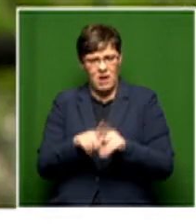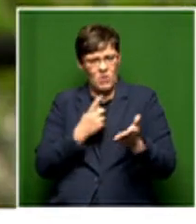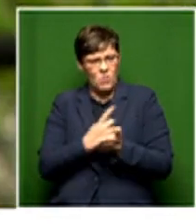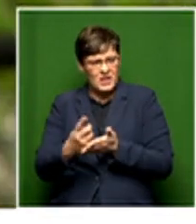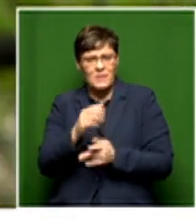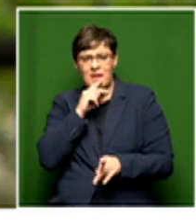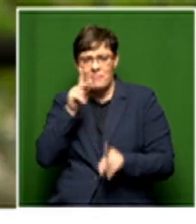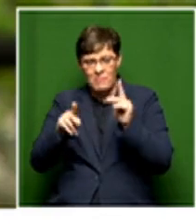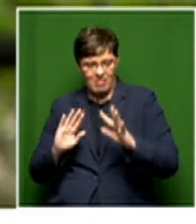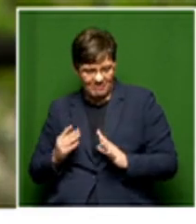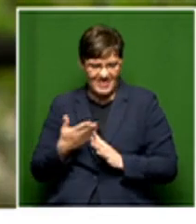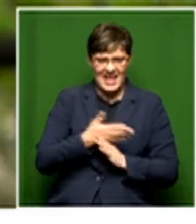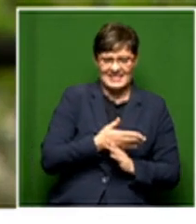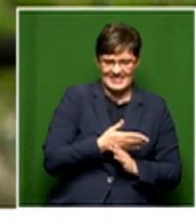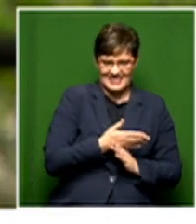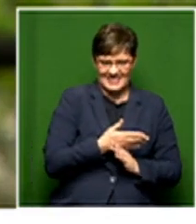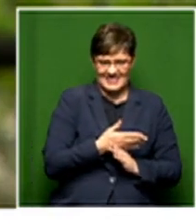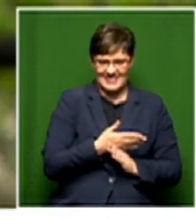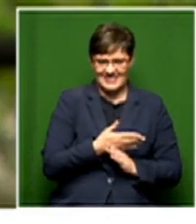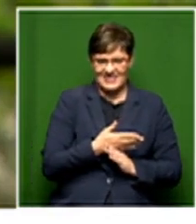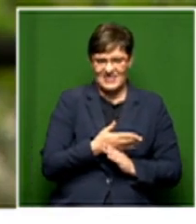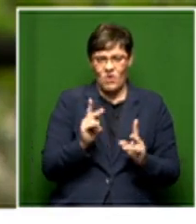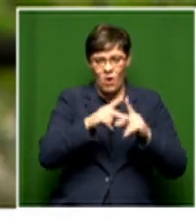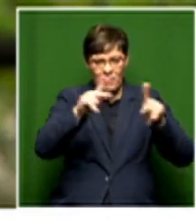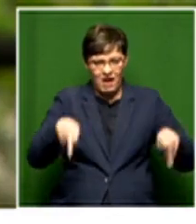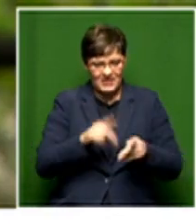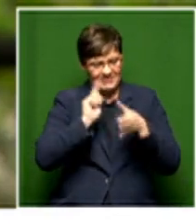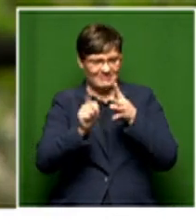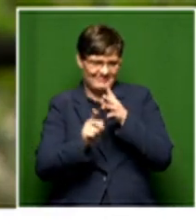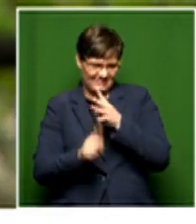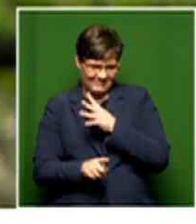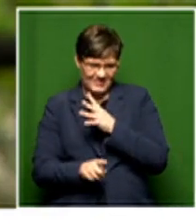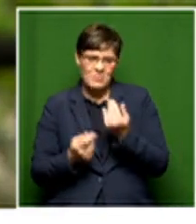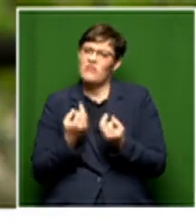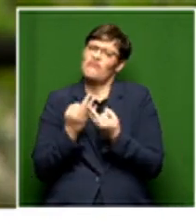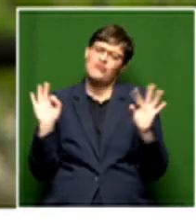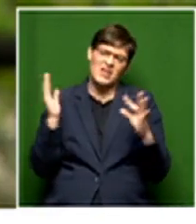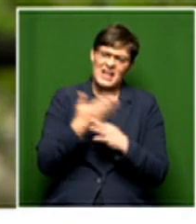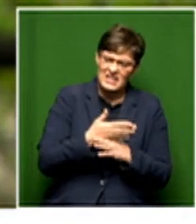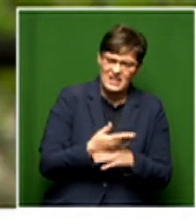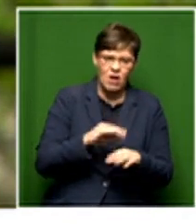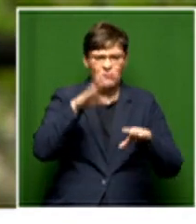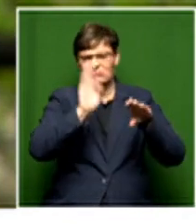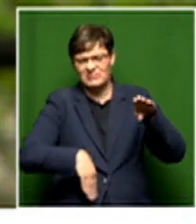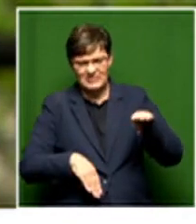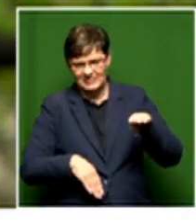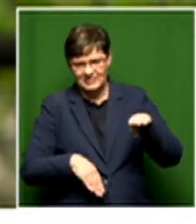people access to the parks, obviously with a free entry and